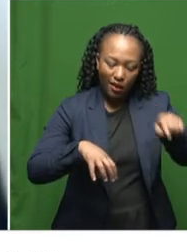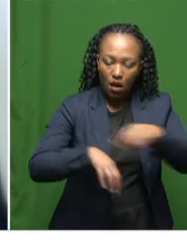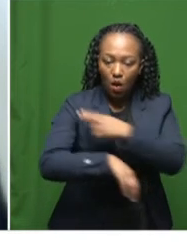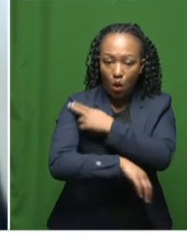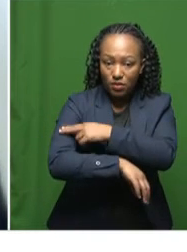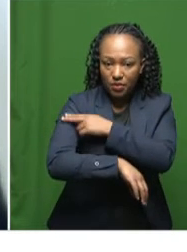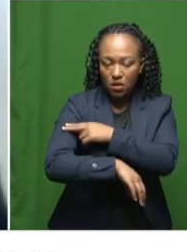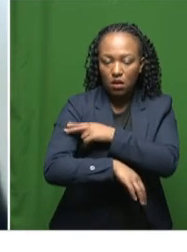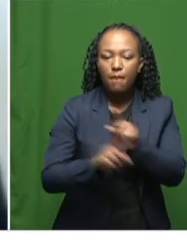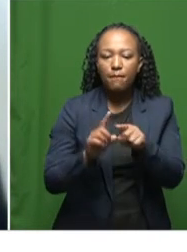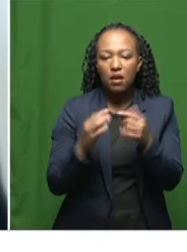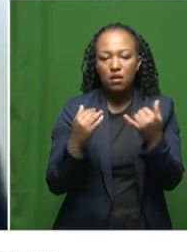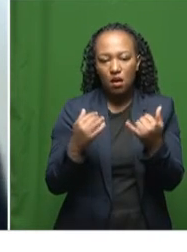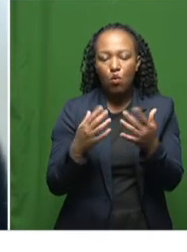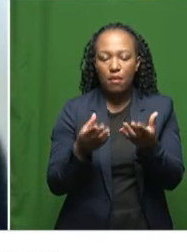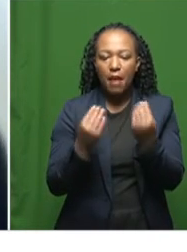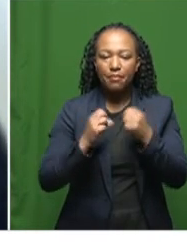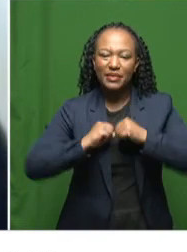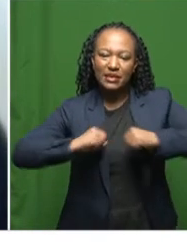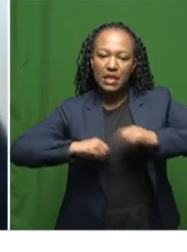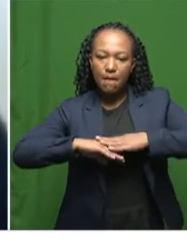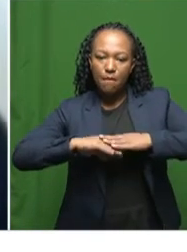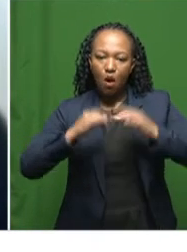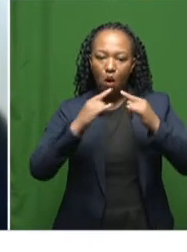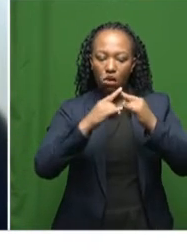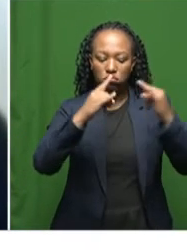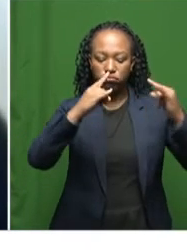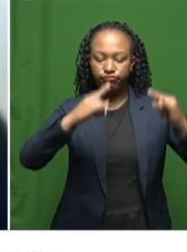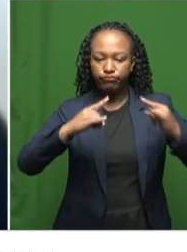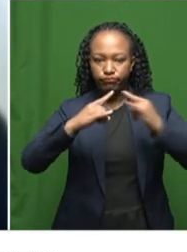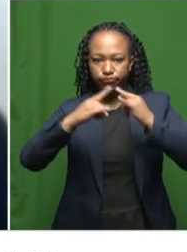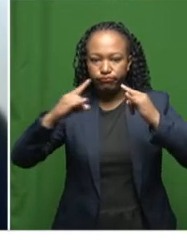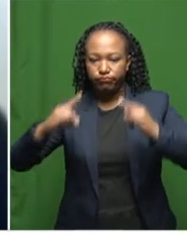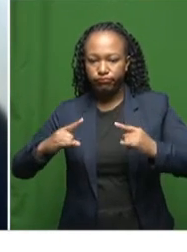but that is going to be communicated during